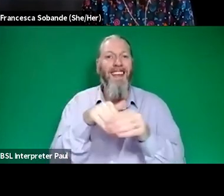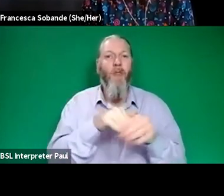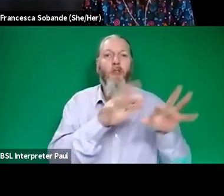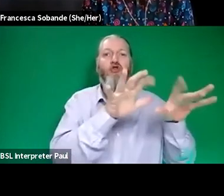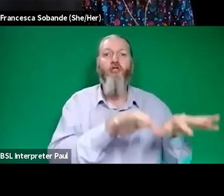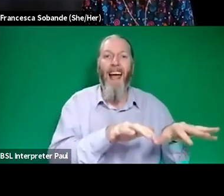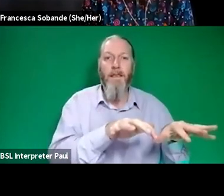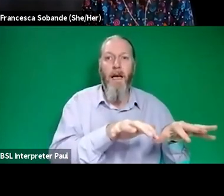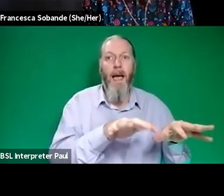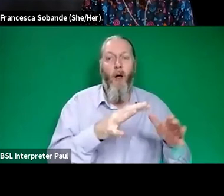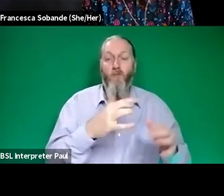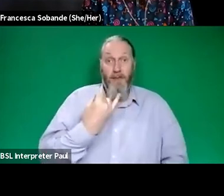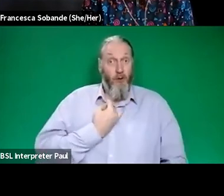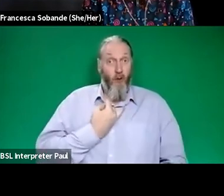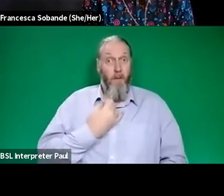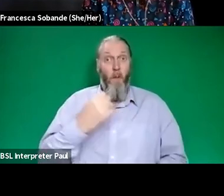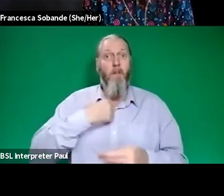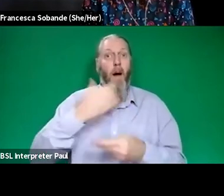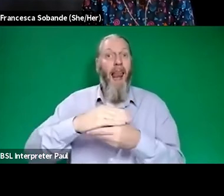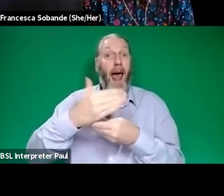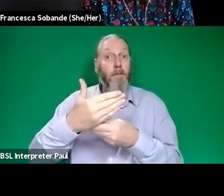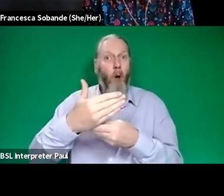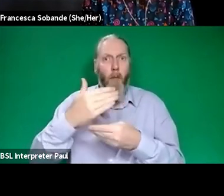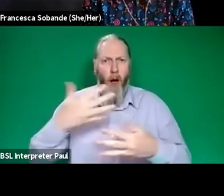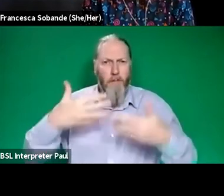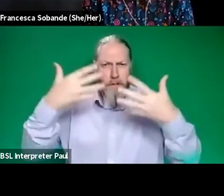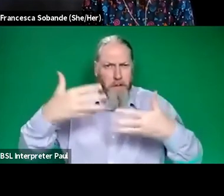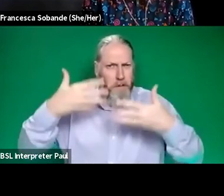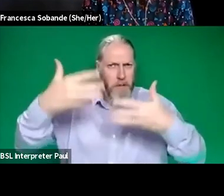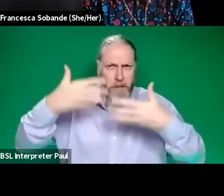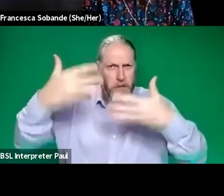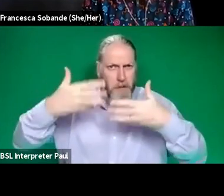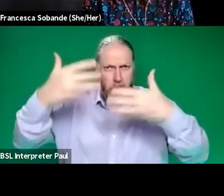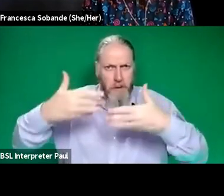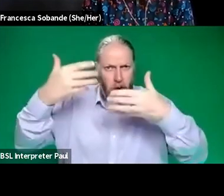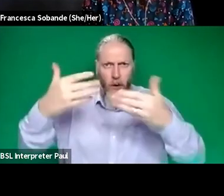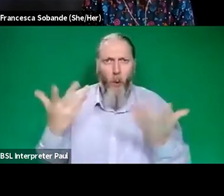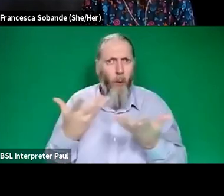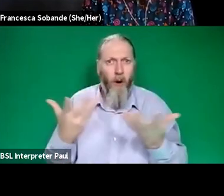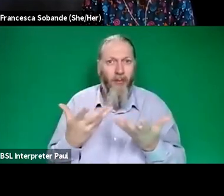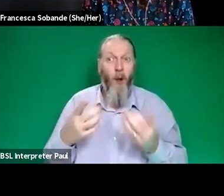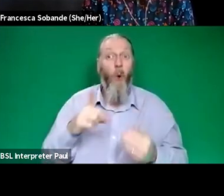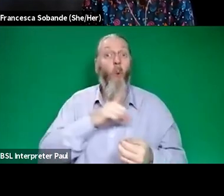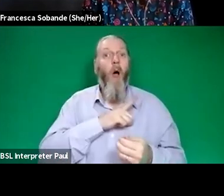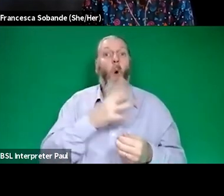laptop. I'm really struggling to find them because when I'm scrolling, the chat is jumping out of order.